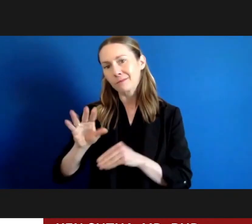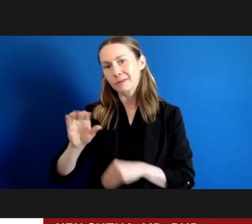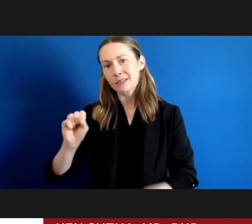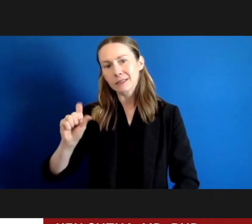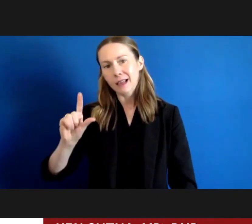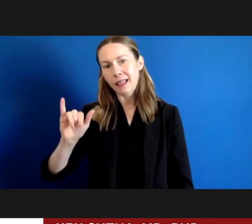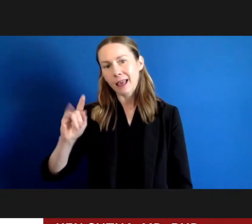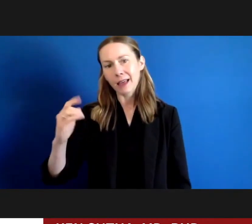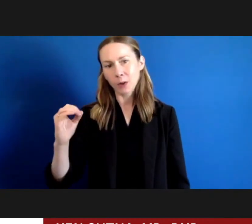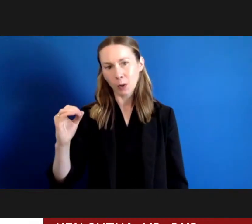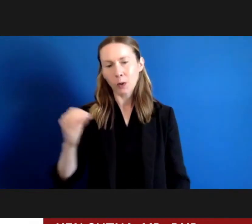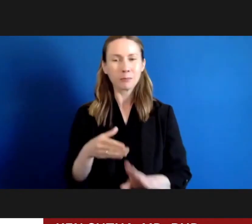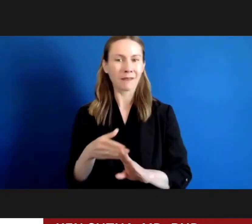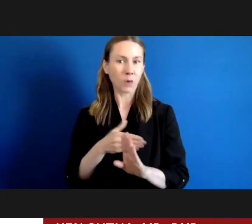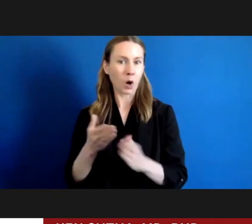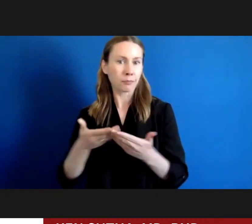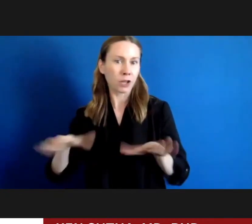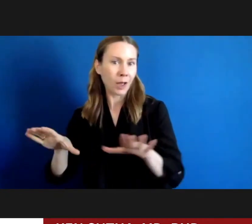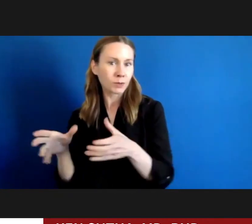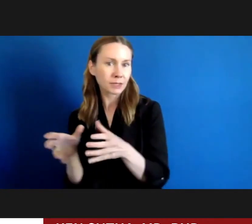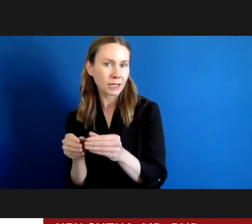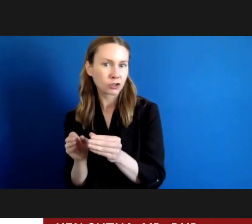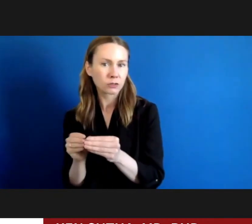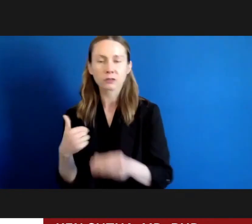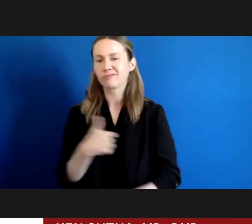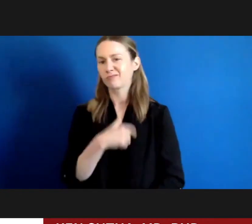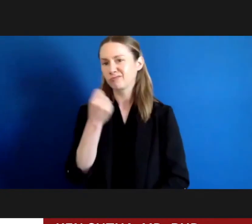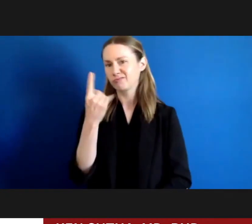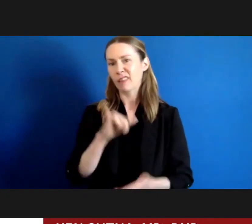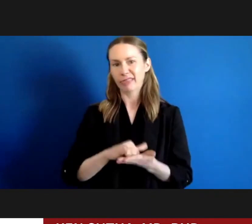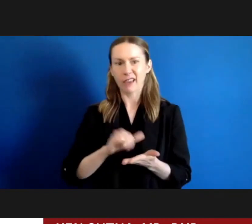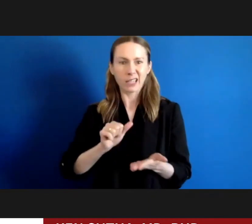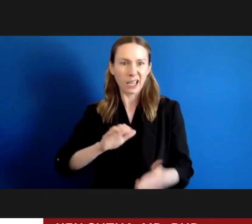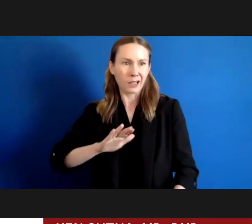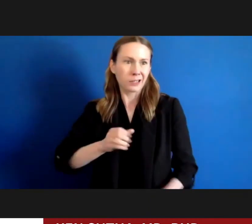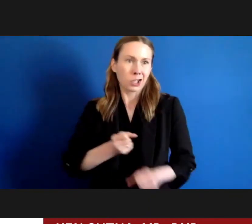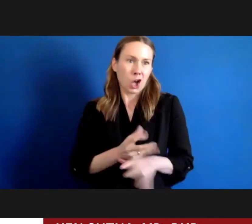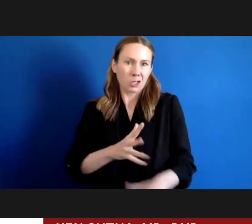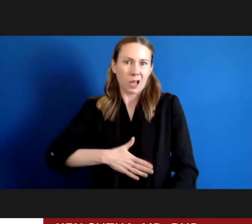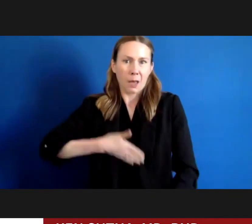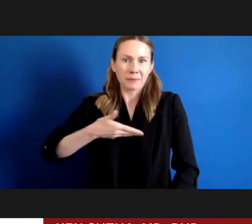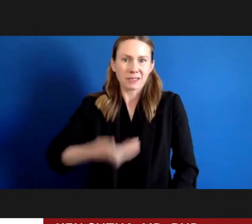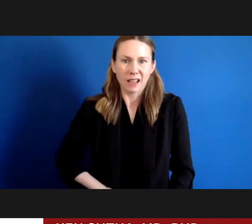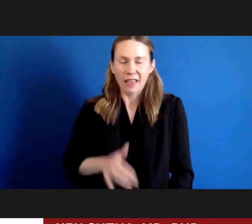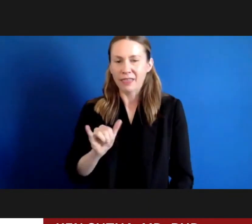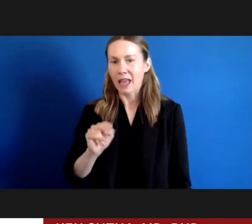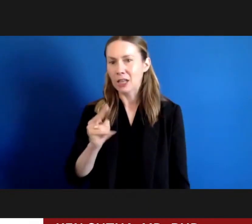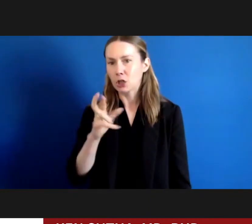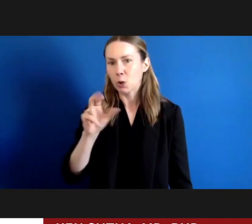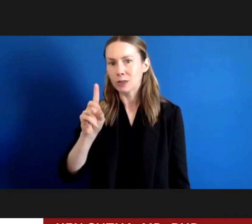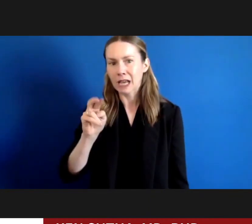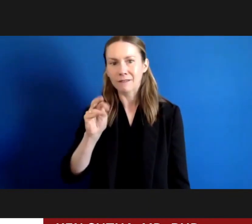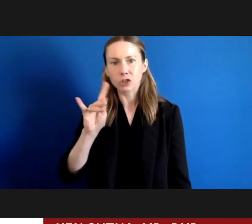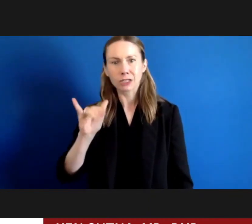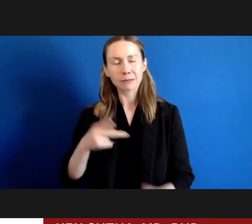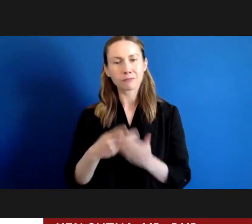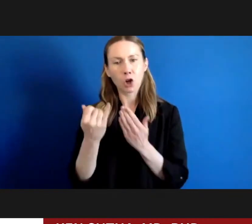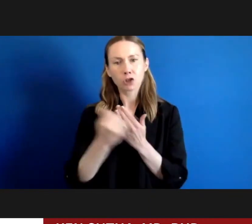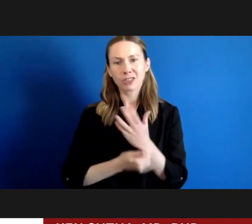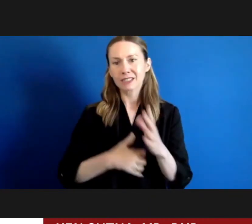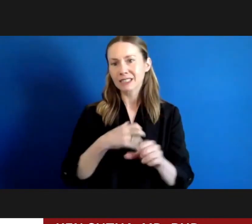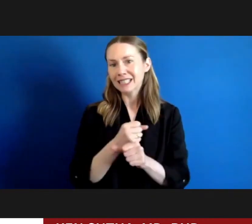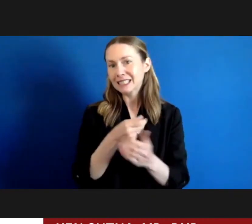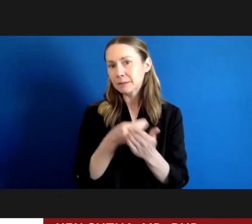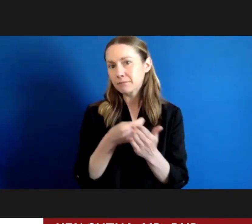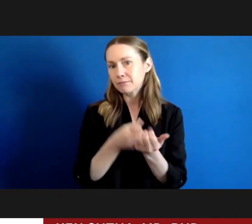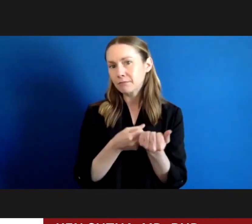session before the breakouts. We understand that it's upsetting to hear that the Neurodiversity Project received funding from many sources, including